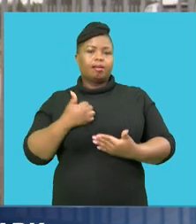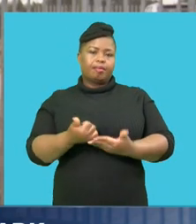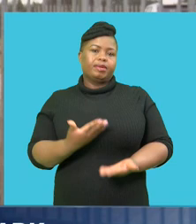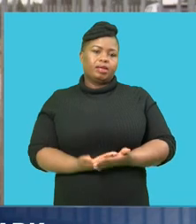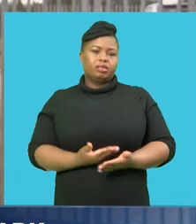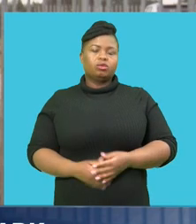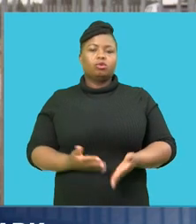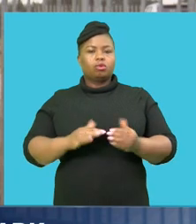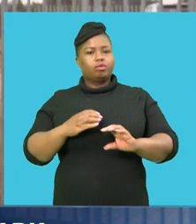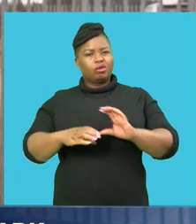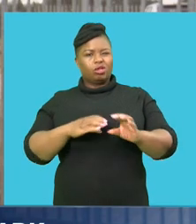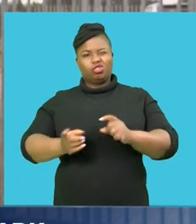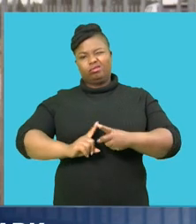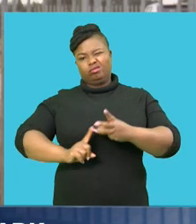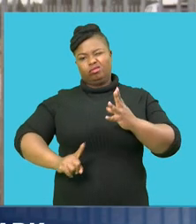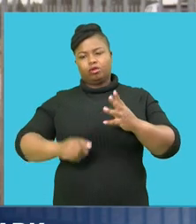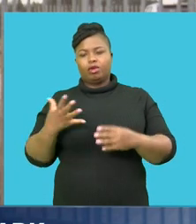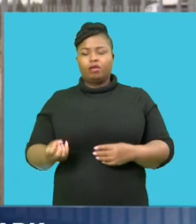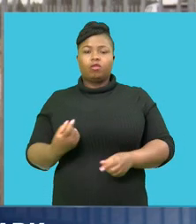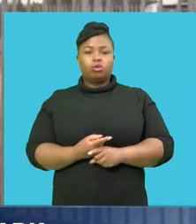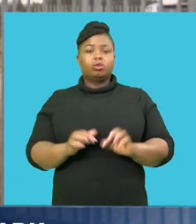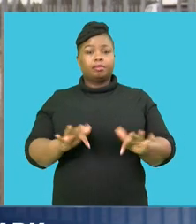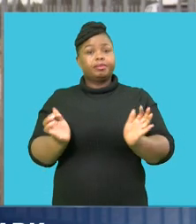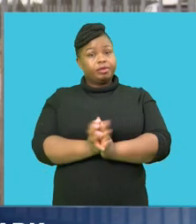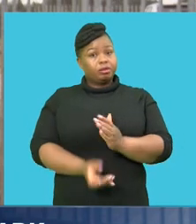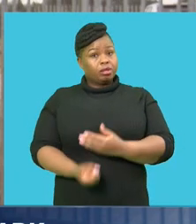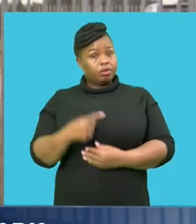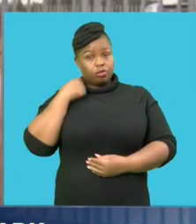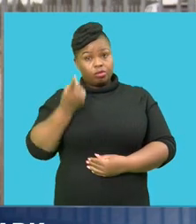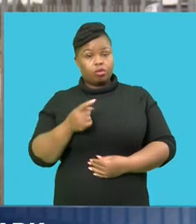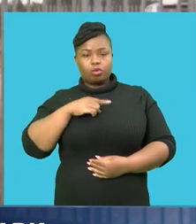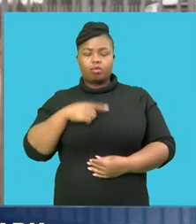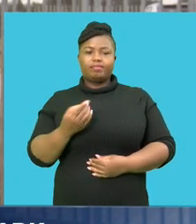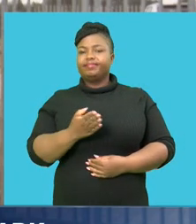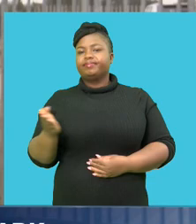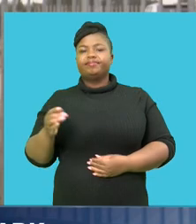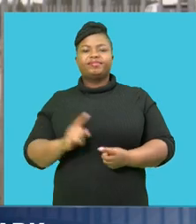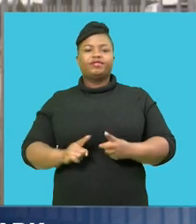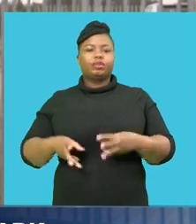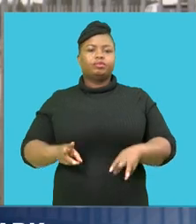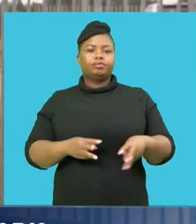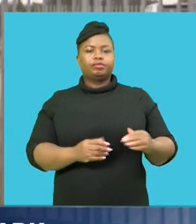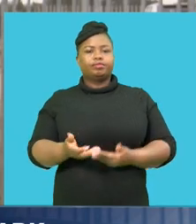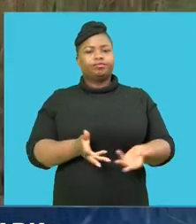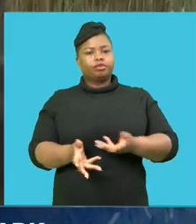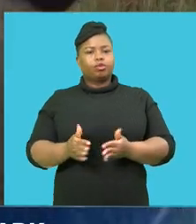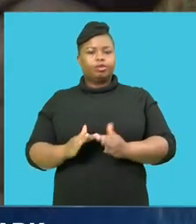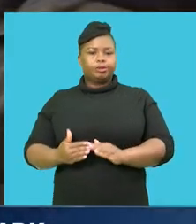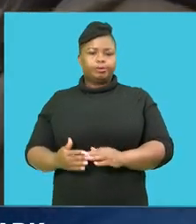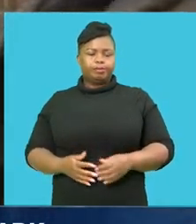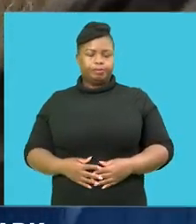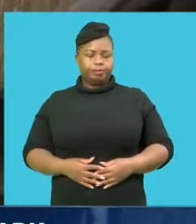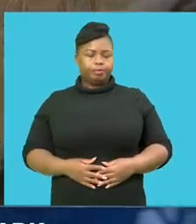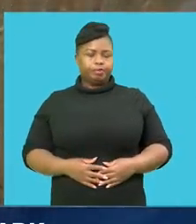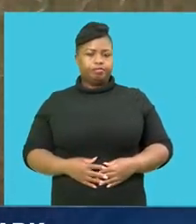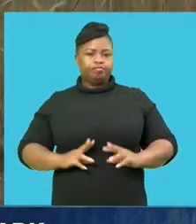utilize on kama communications ethu, plus we are also having a public meeting tomorrow so that those bathine platforms will assist us to engage with the community.